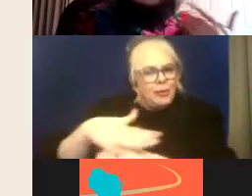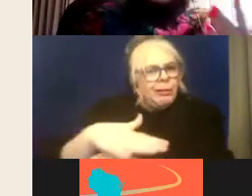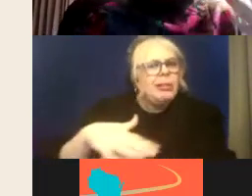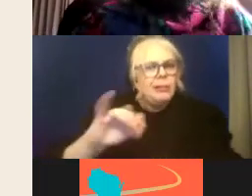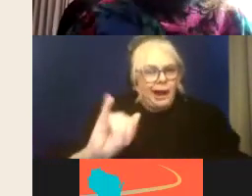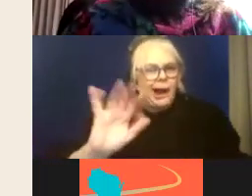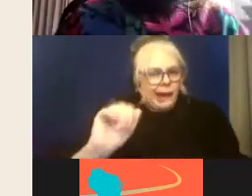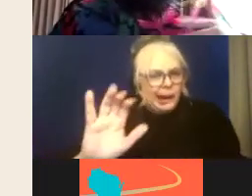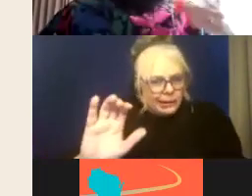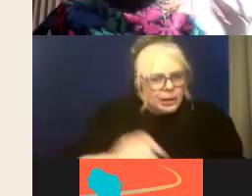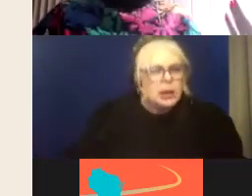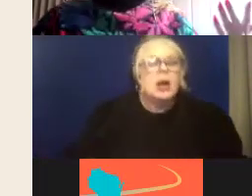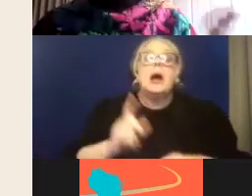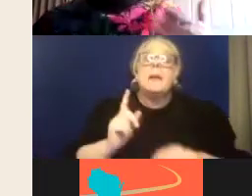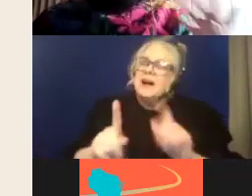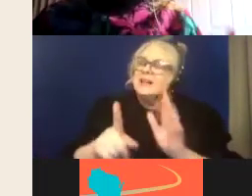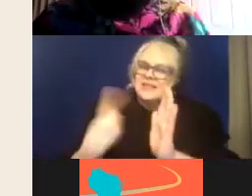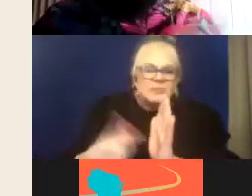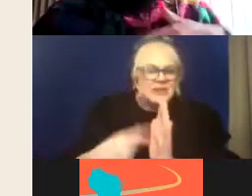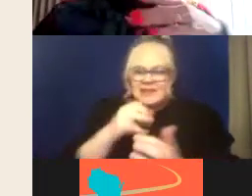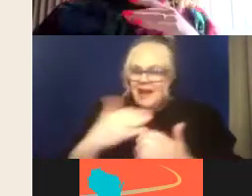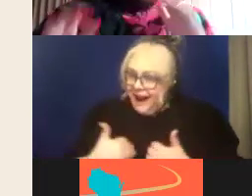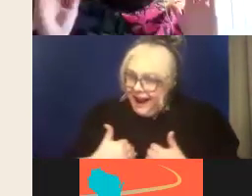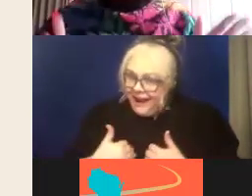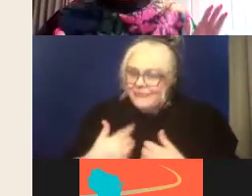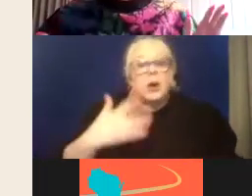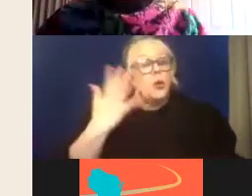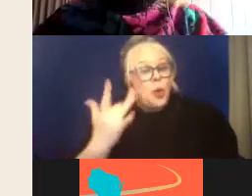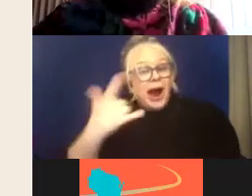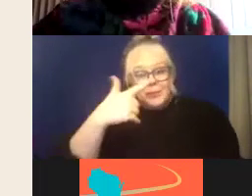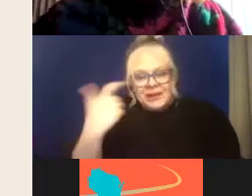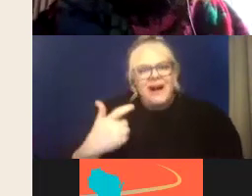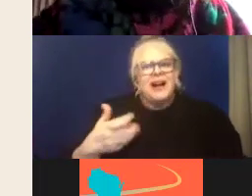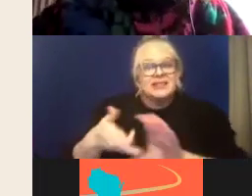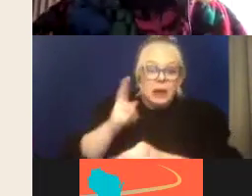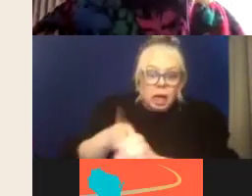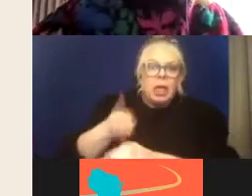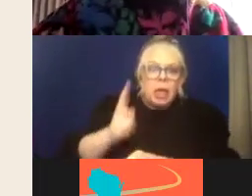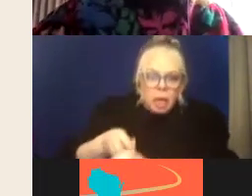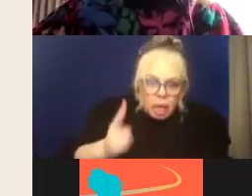if the person that had the training has since left your jurisdiction and there's no one that's gone through the training since,